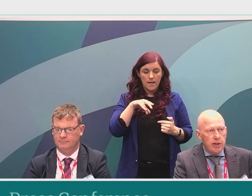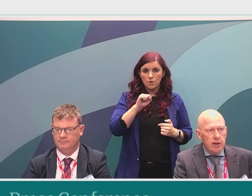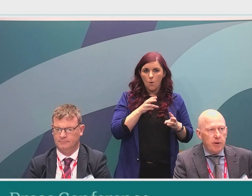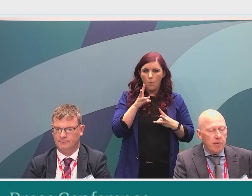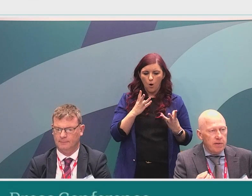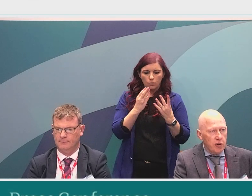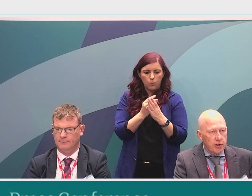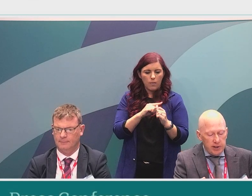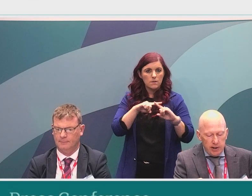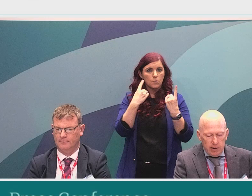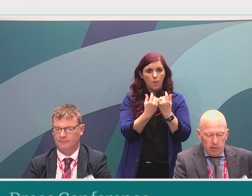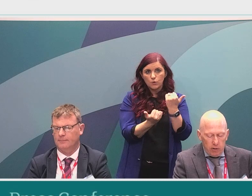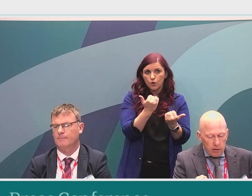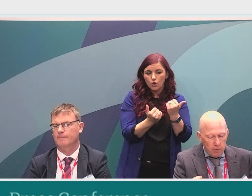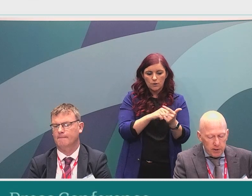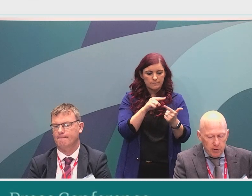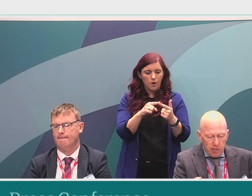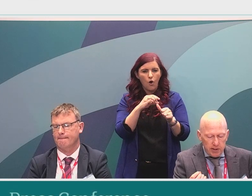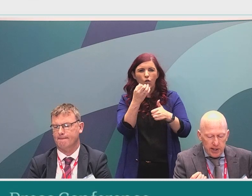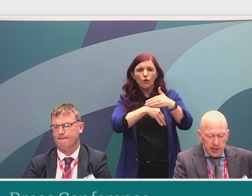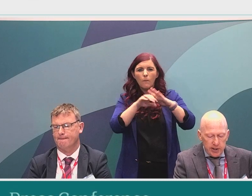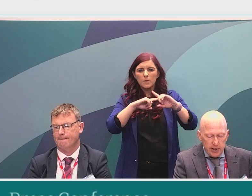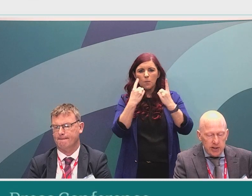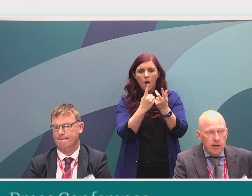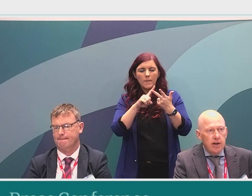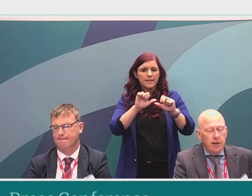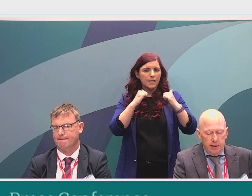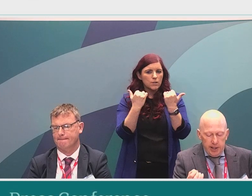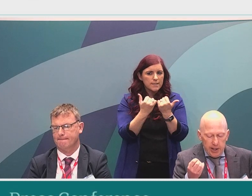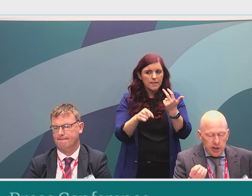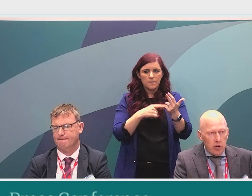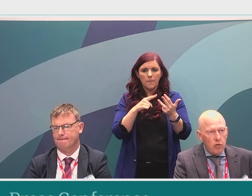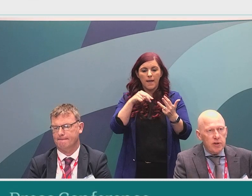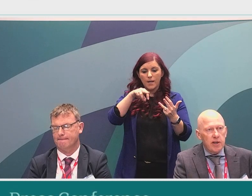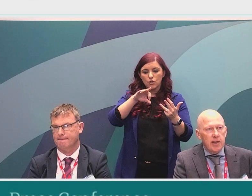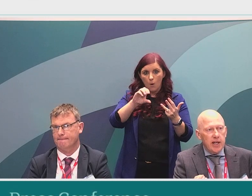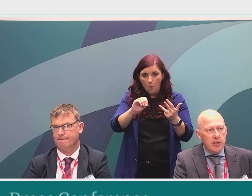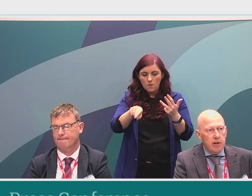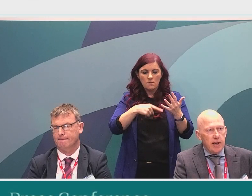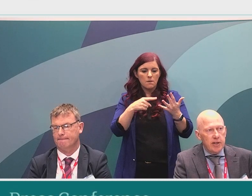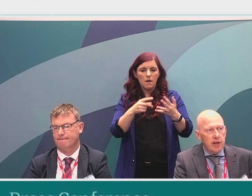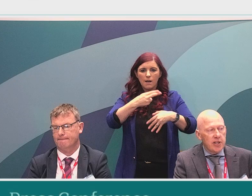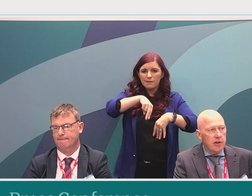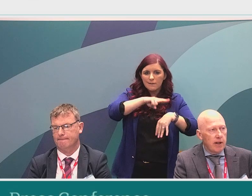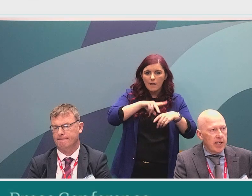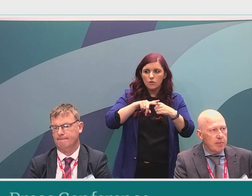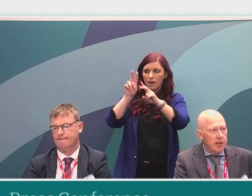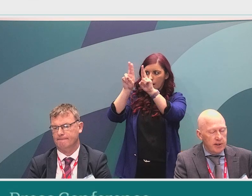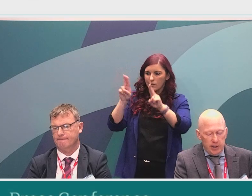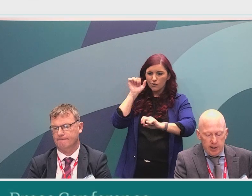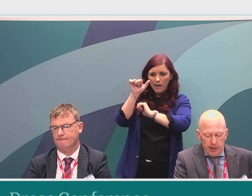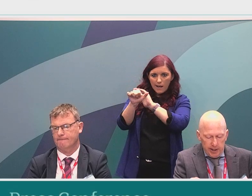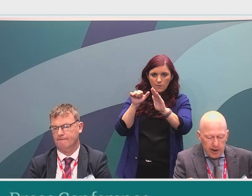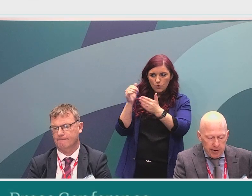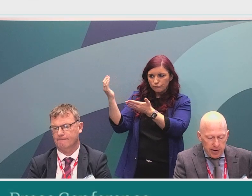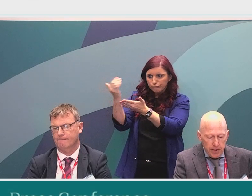with the Department of Justice, other government departments and agencies, the NGOs and national and international experts